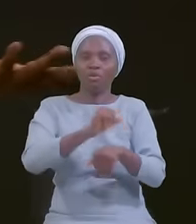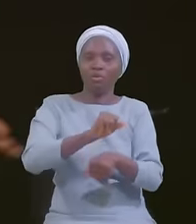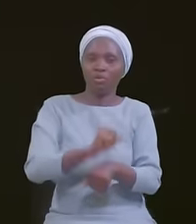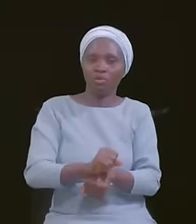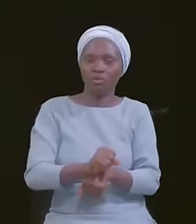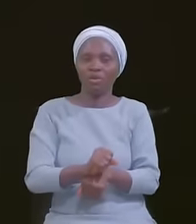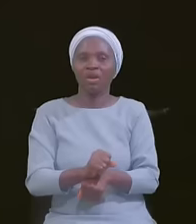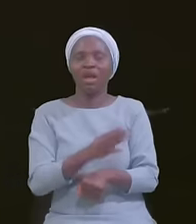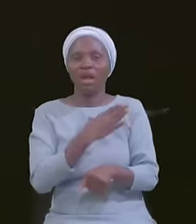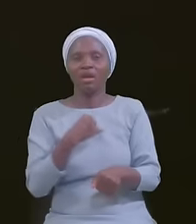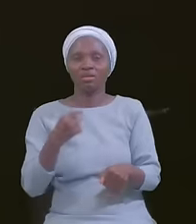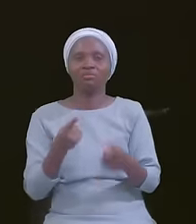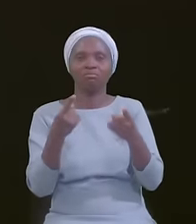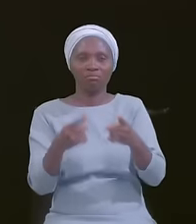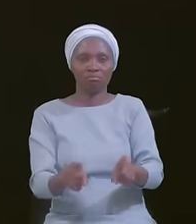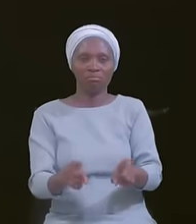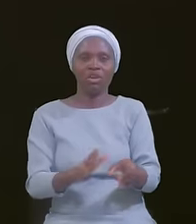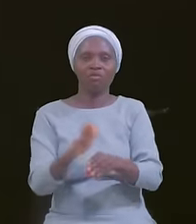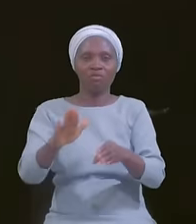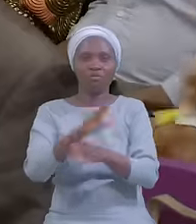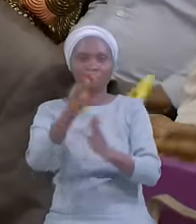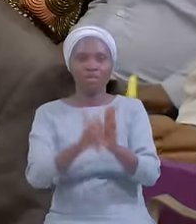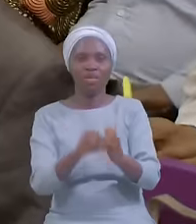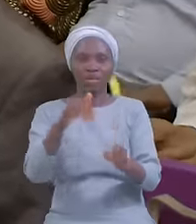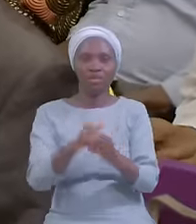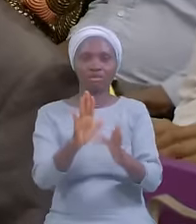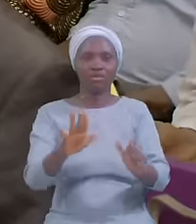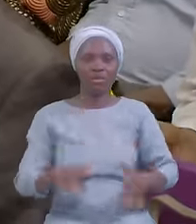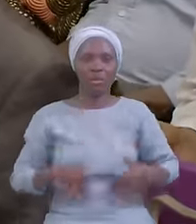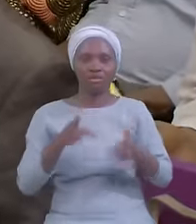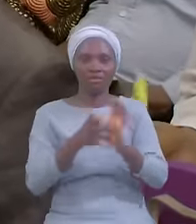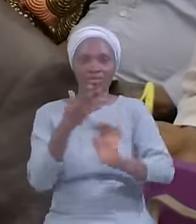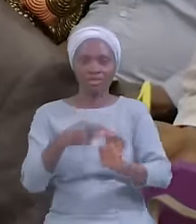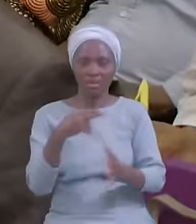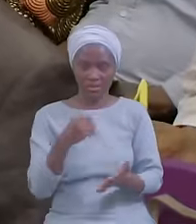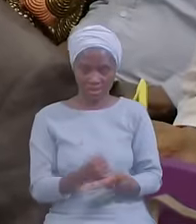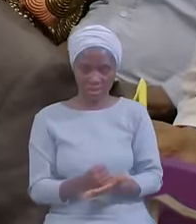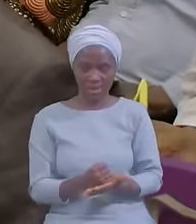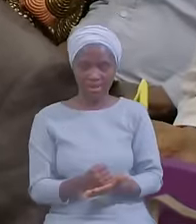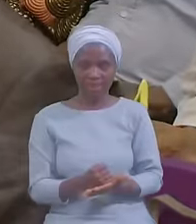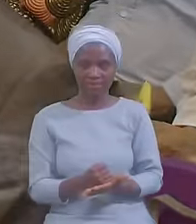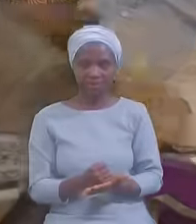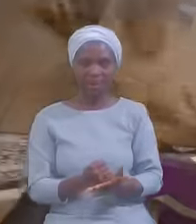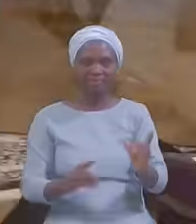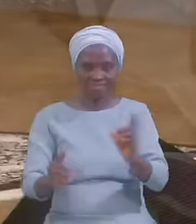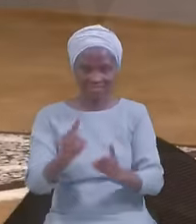a fulfillment in your life in Jesus' name. In my